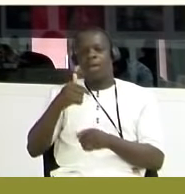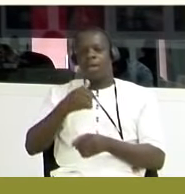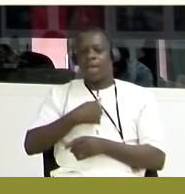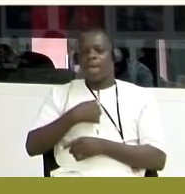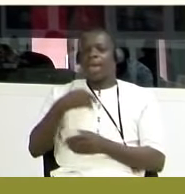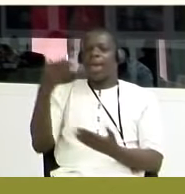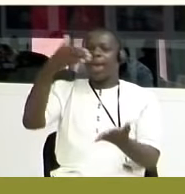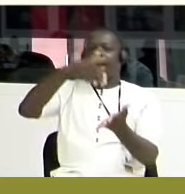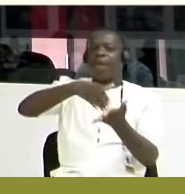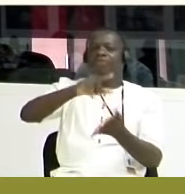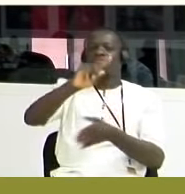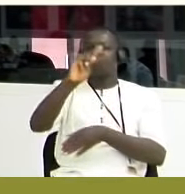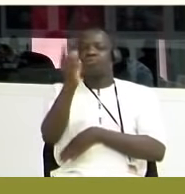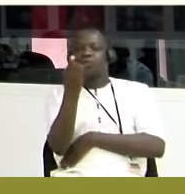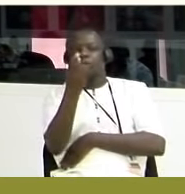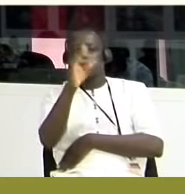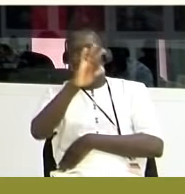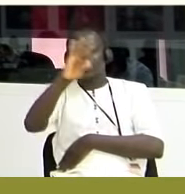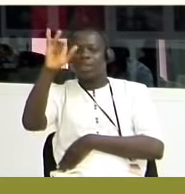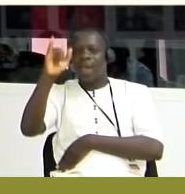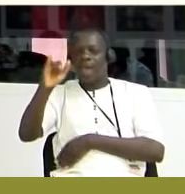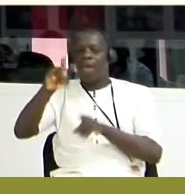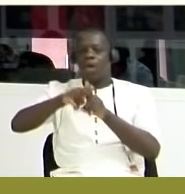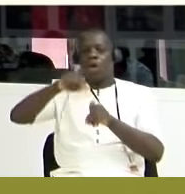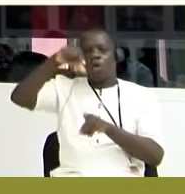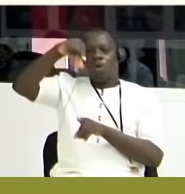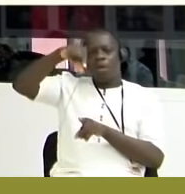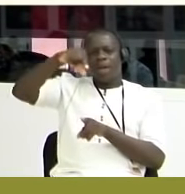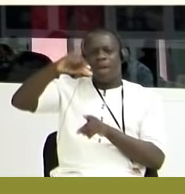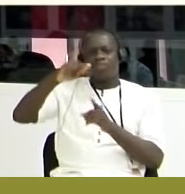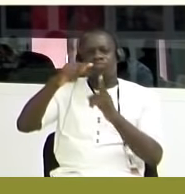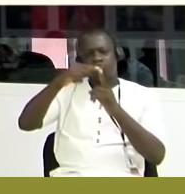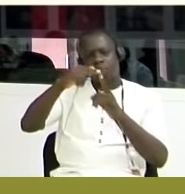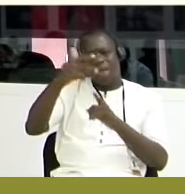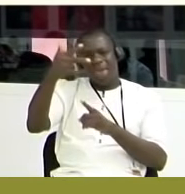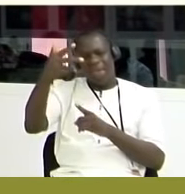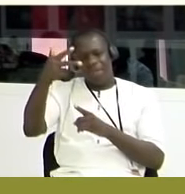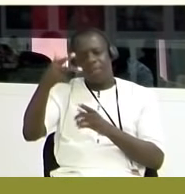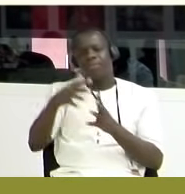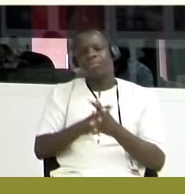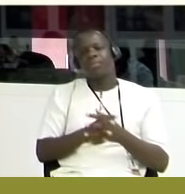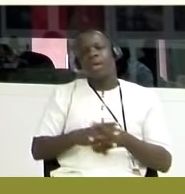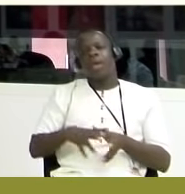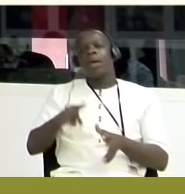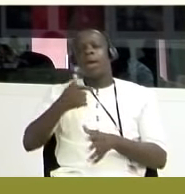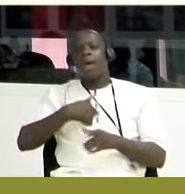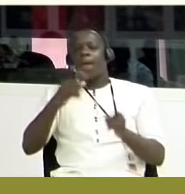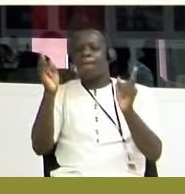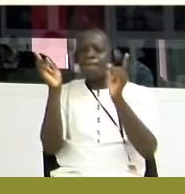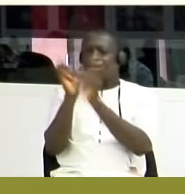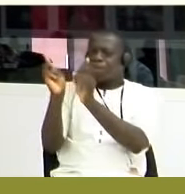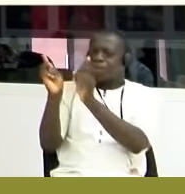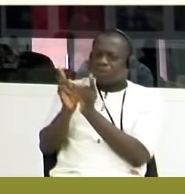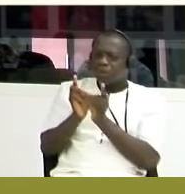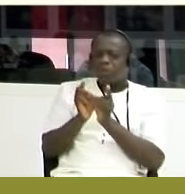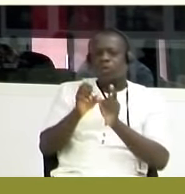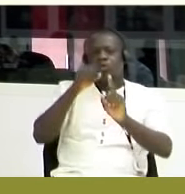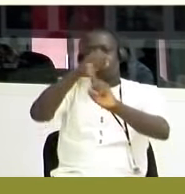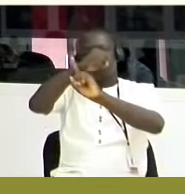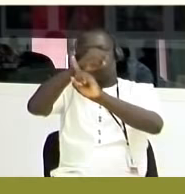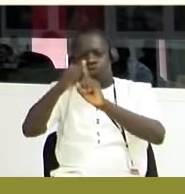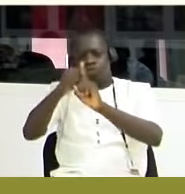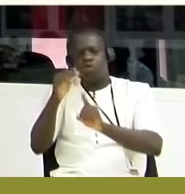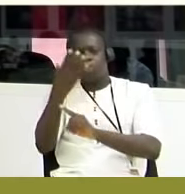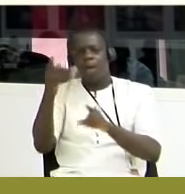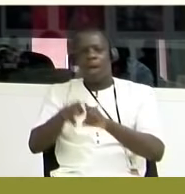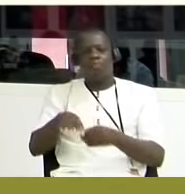morning, and I found the situation somehow chaotic because traffic was not